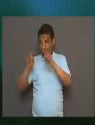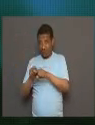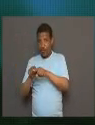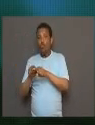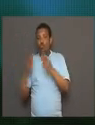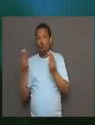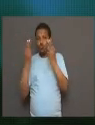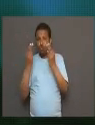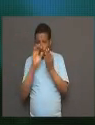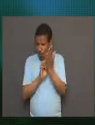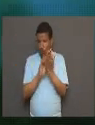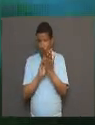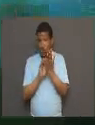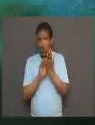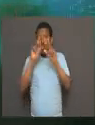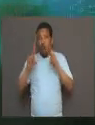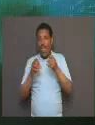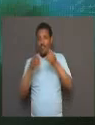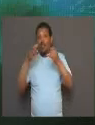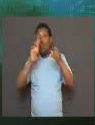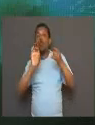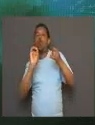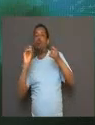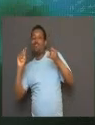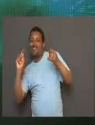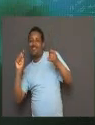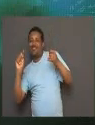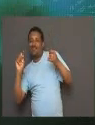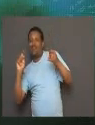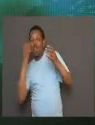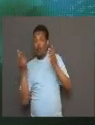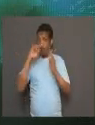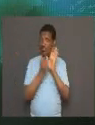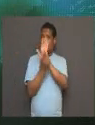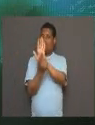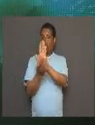computed square roots. Let us look at an example.